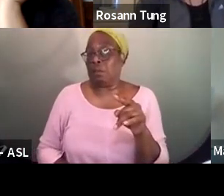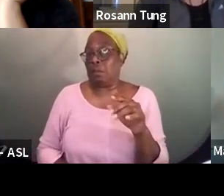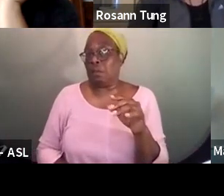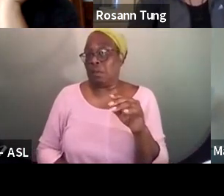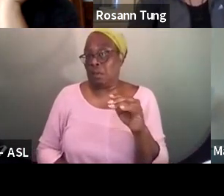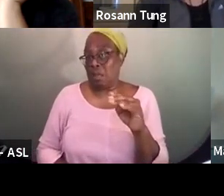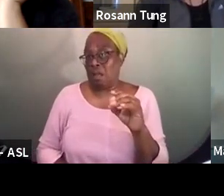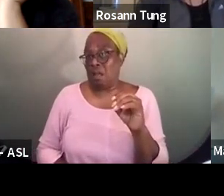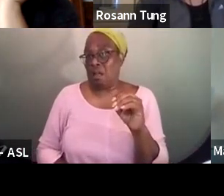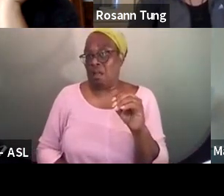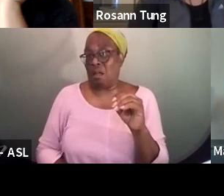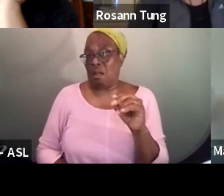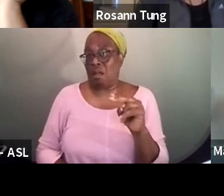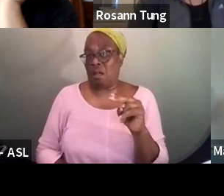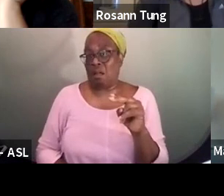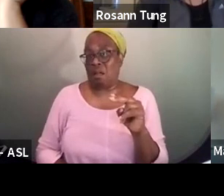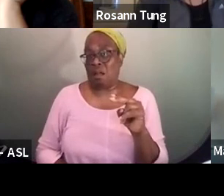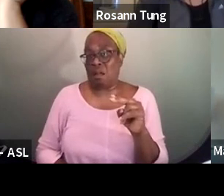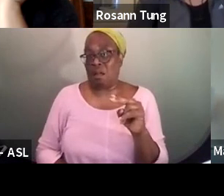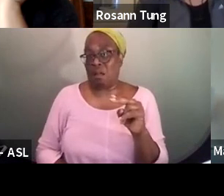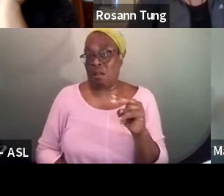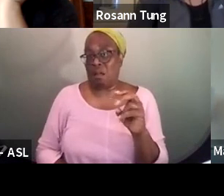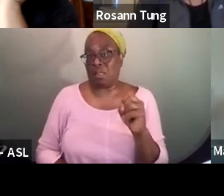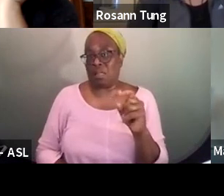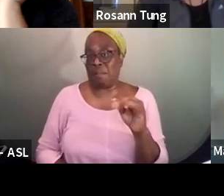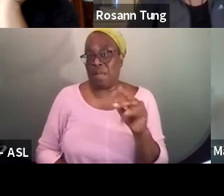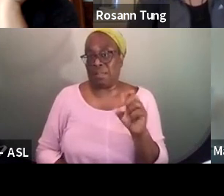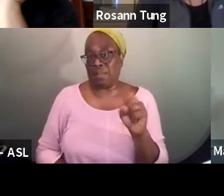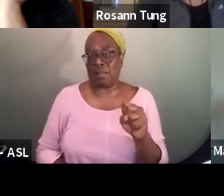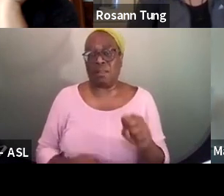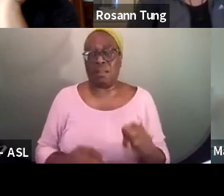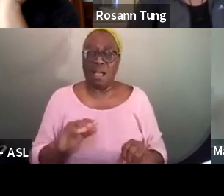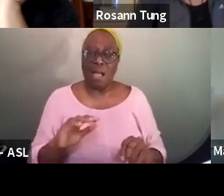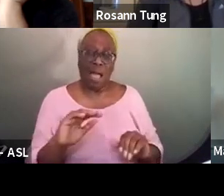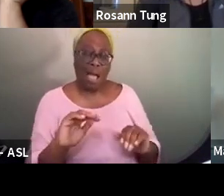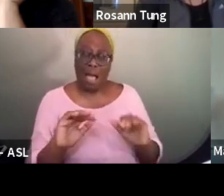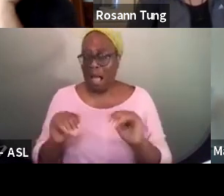Ms. Grassa, how do you compute class rank in the 5th grade?